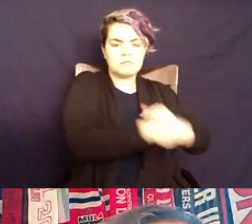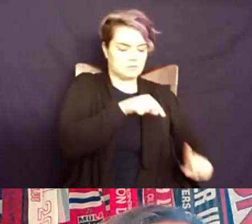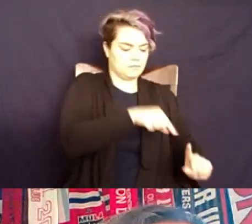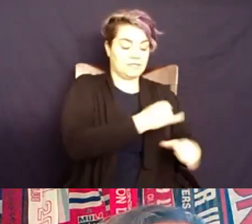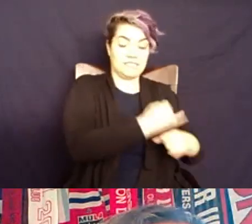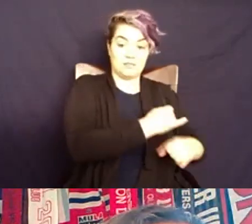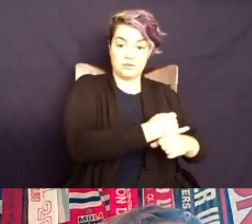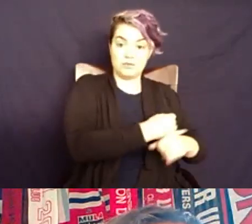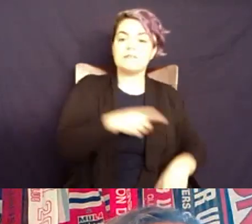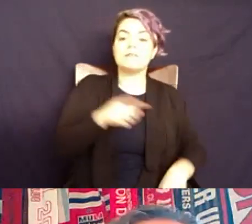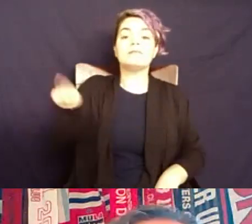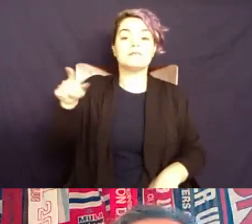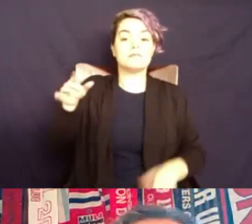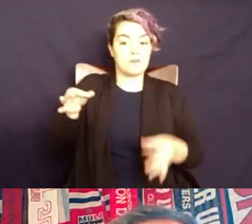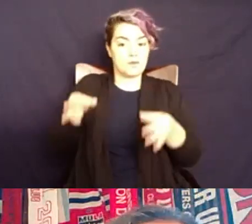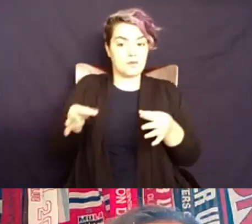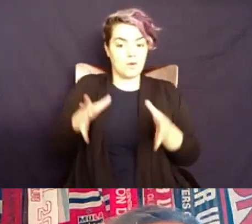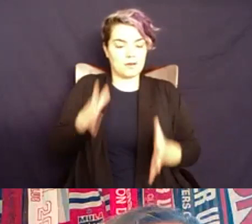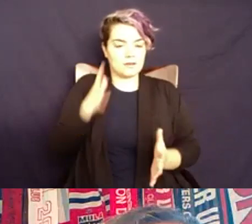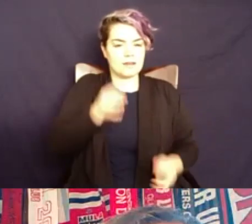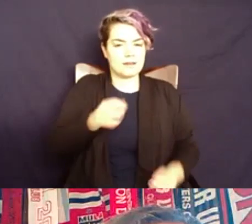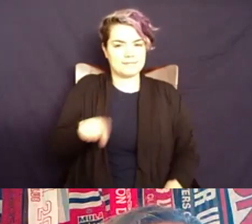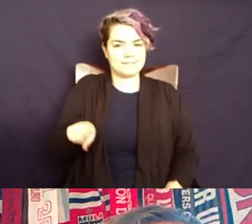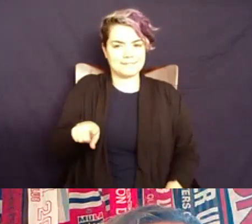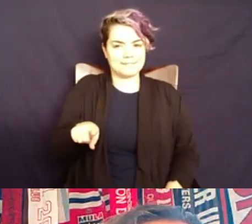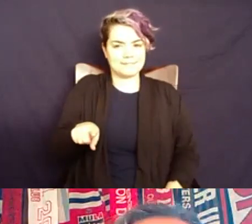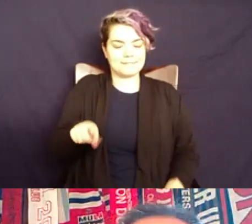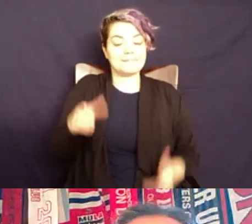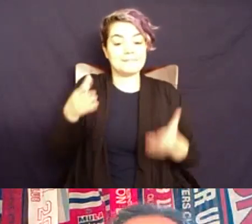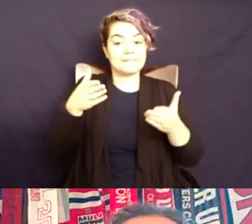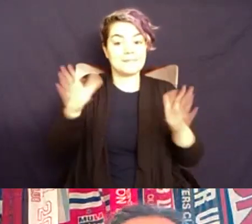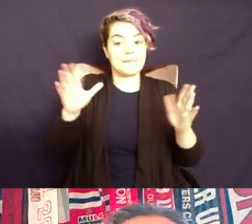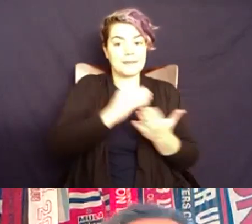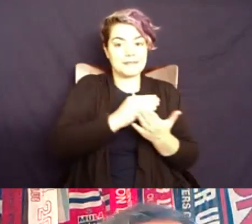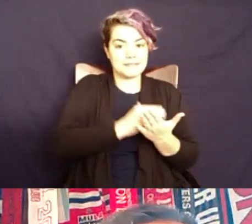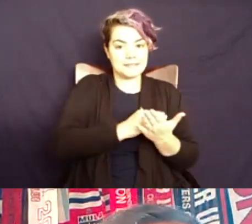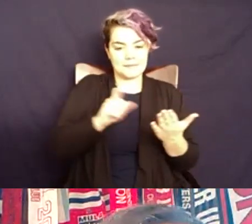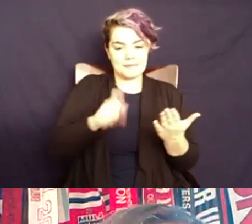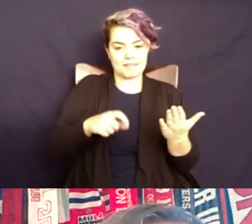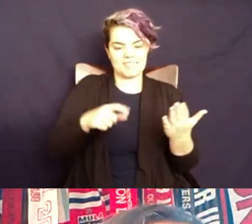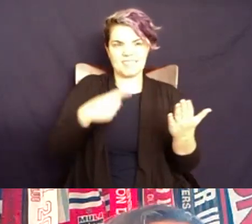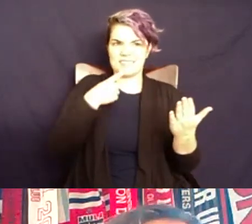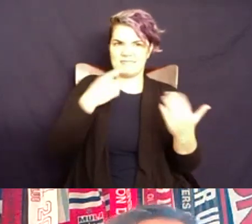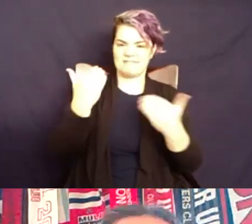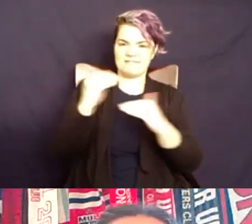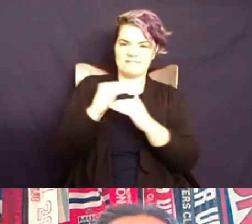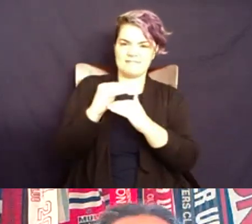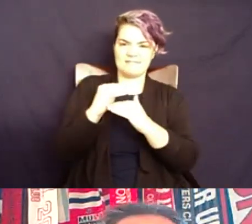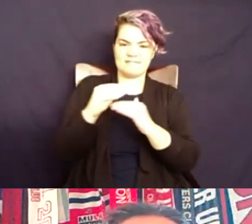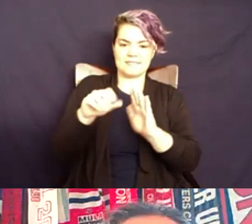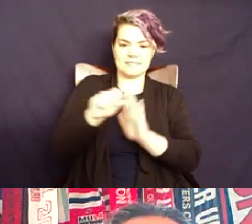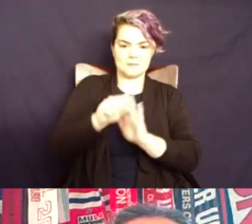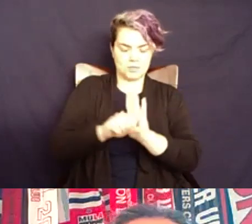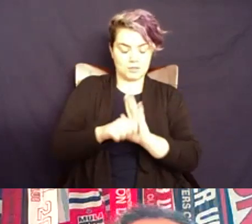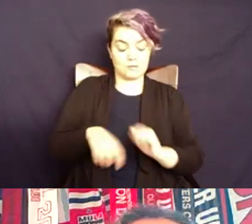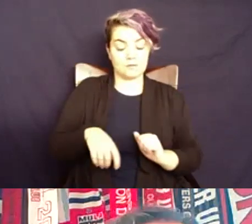that public entities must provide community-based services to people with disabilities under certain circumstances.